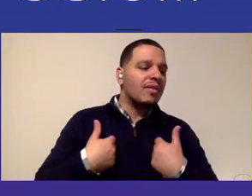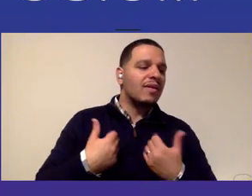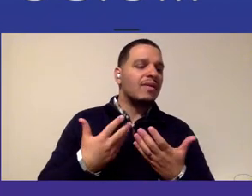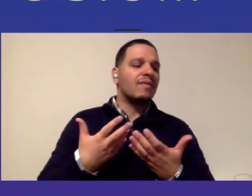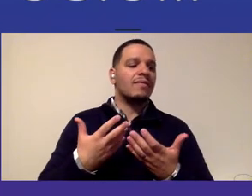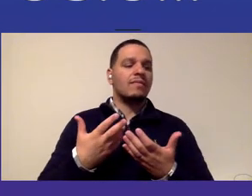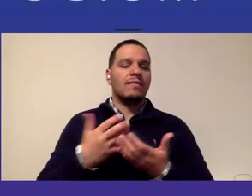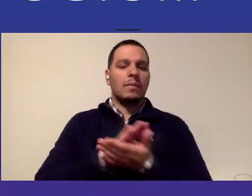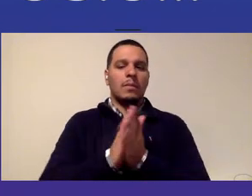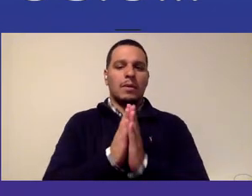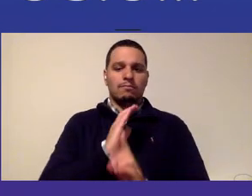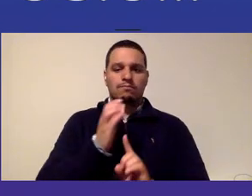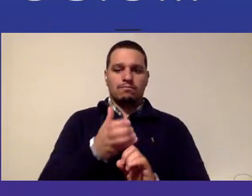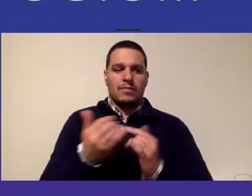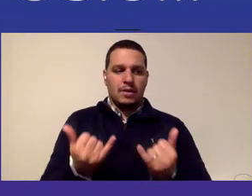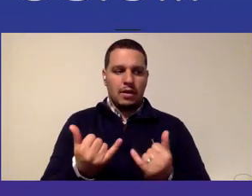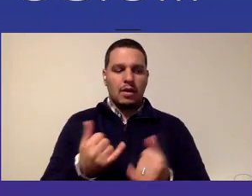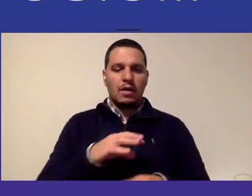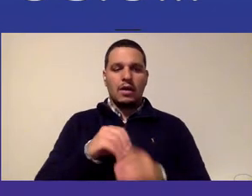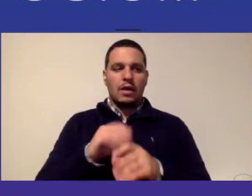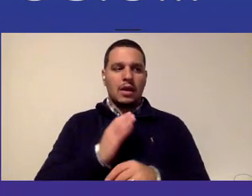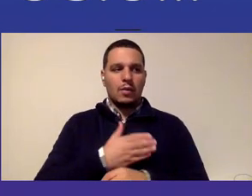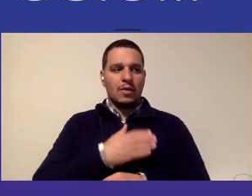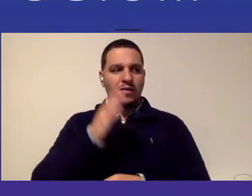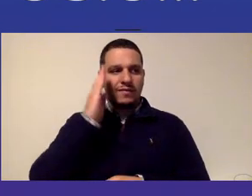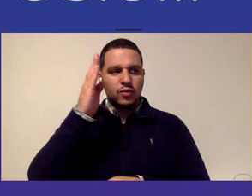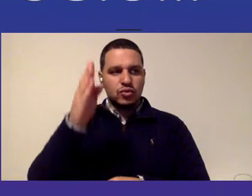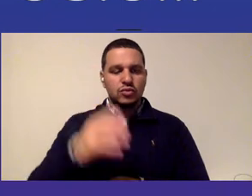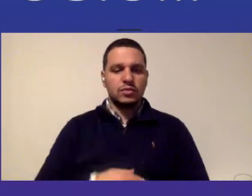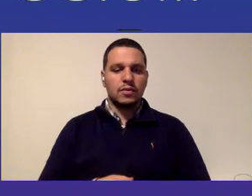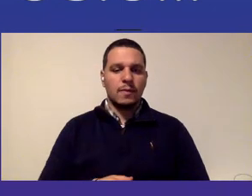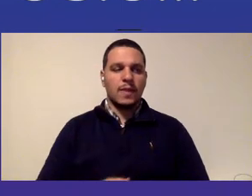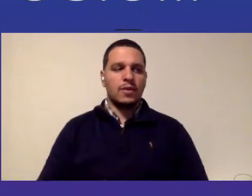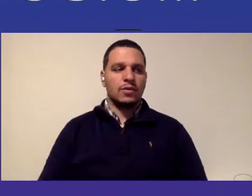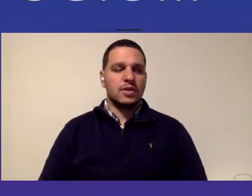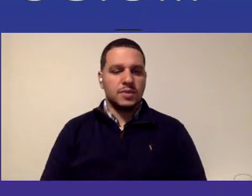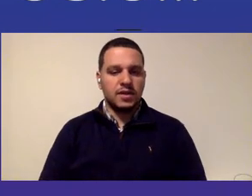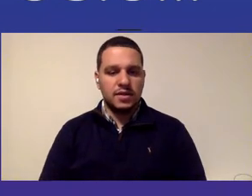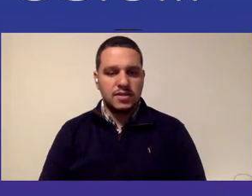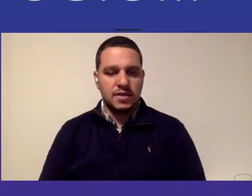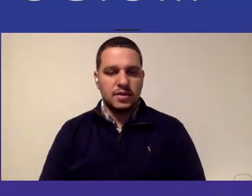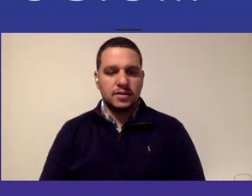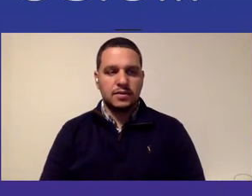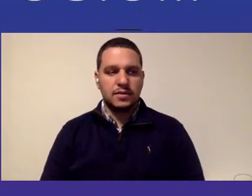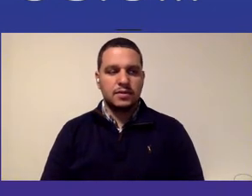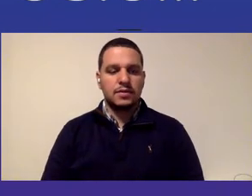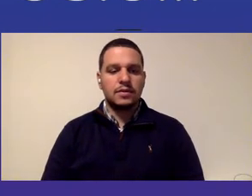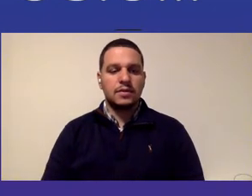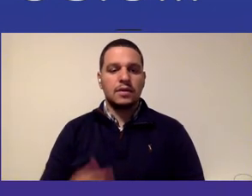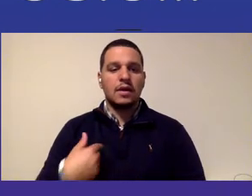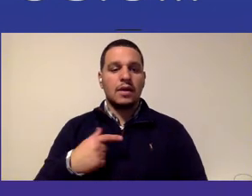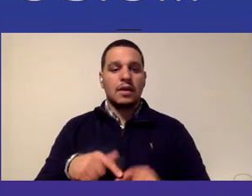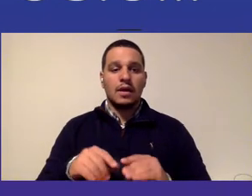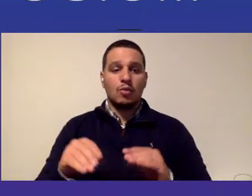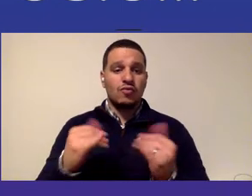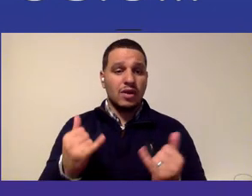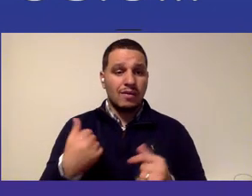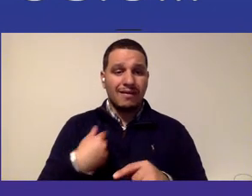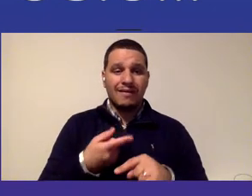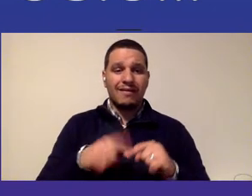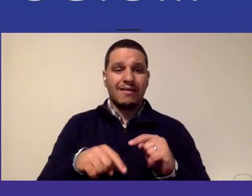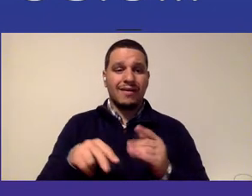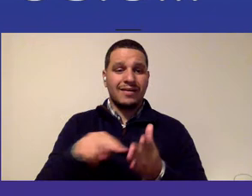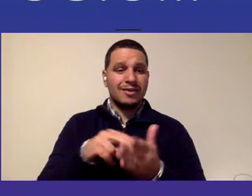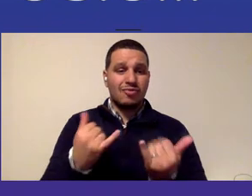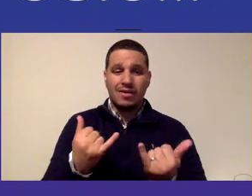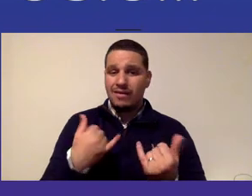now and into our future unknown. I can't write right now. I can't dance right now, but I